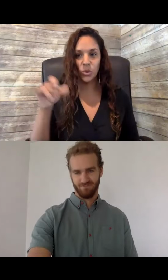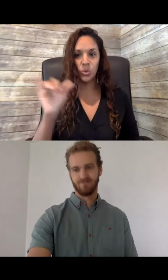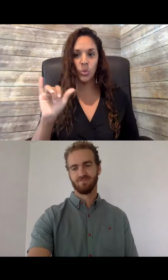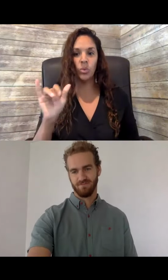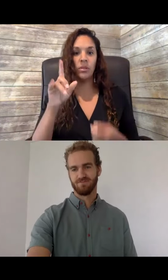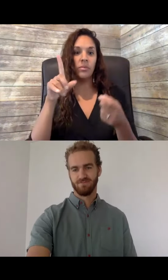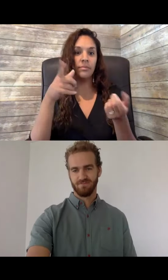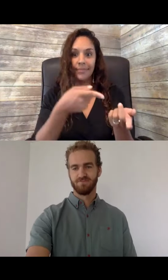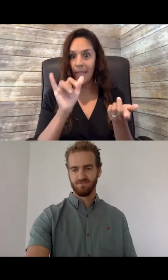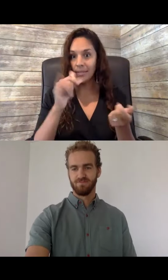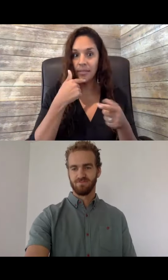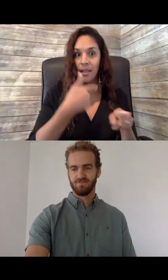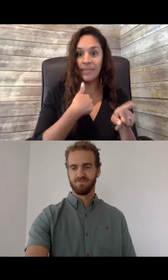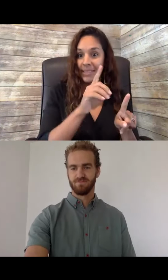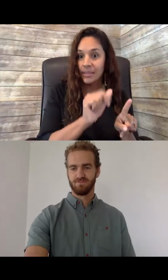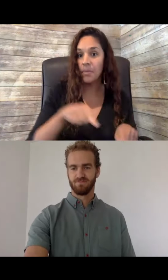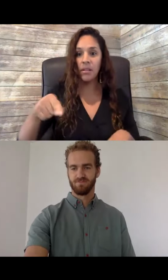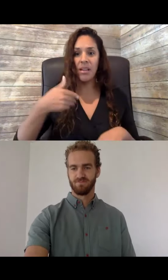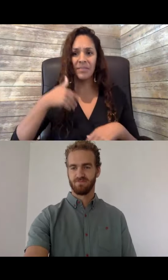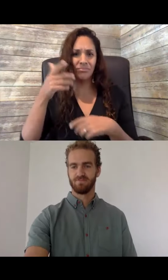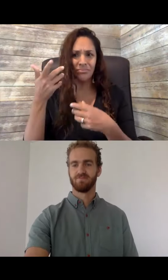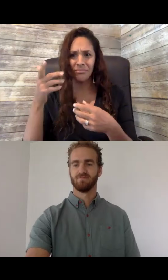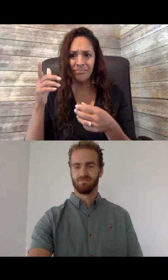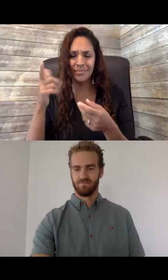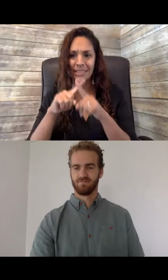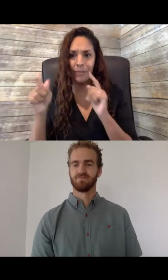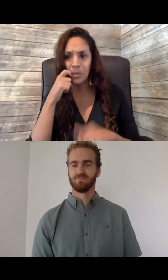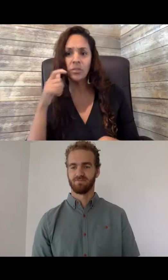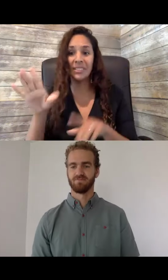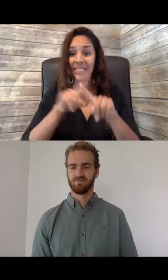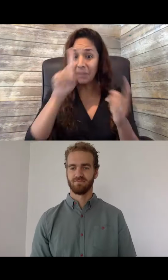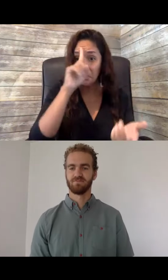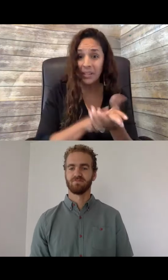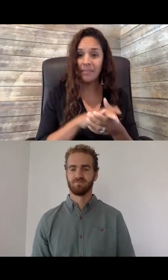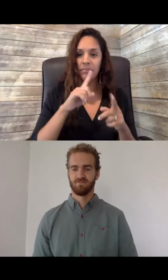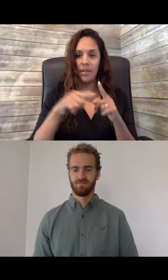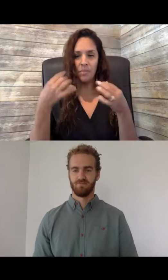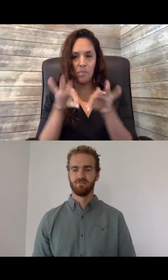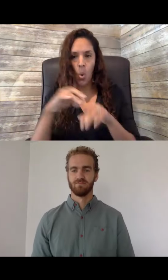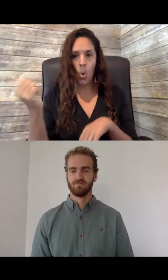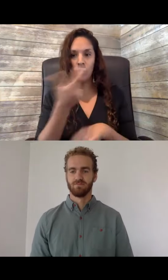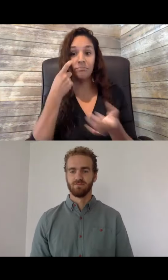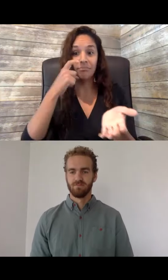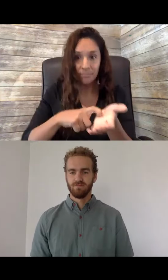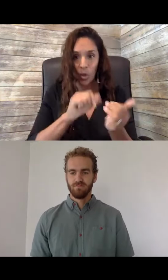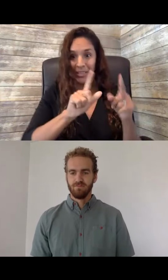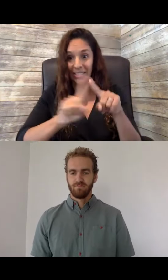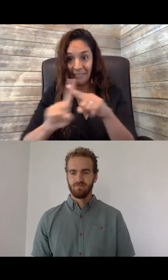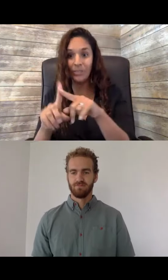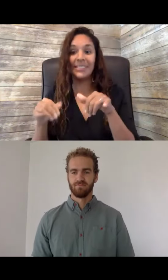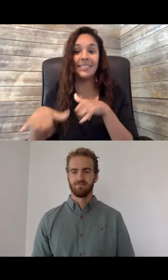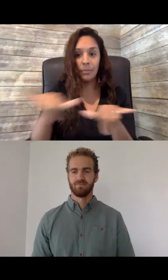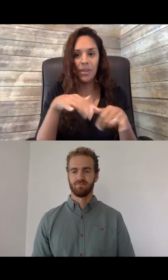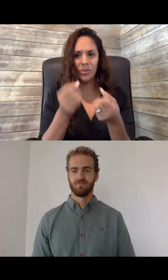We want to make sure we support those kids' needs. Like, for example, if someone has a disability and someone has different beliefs and different religion,